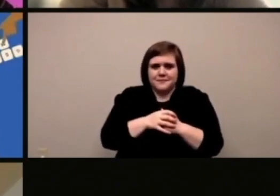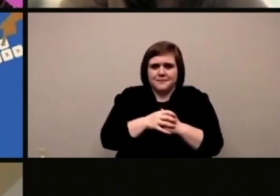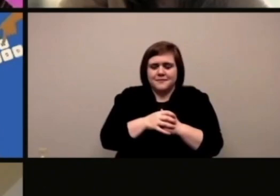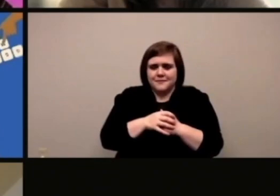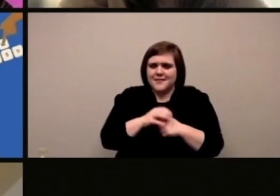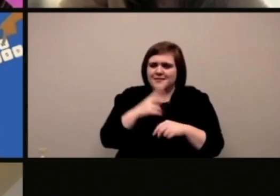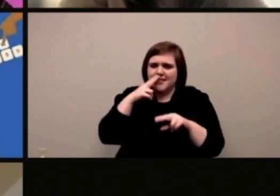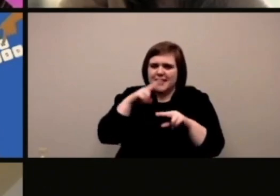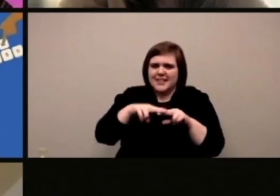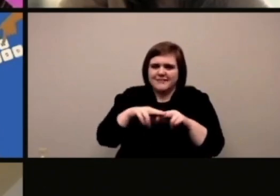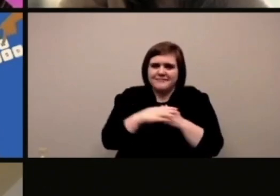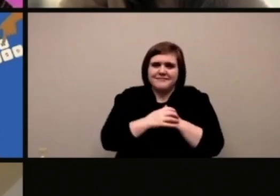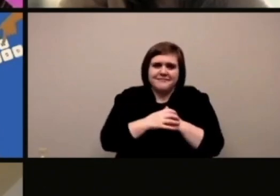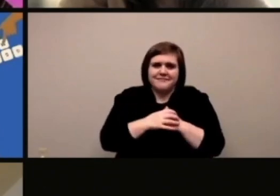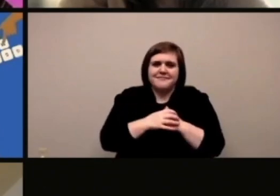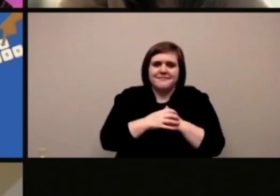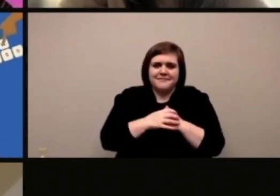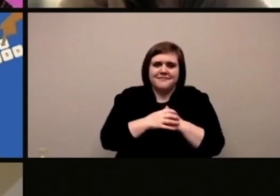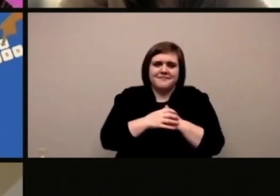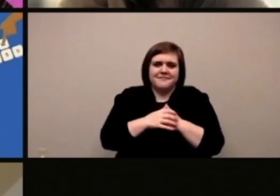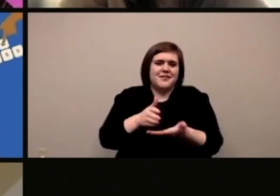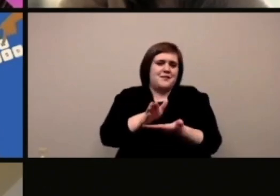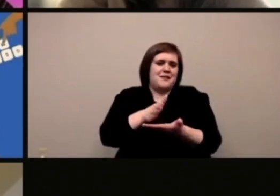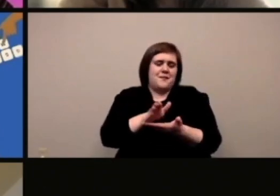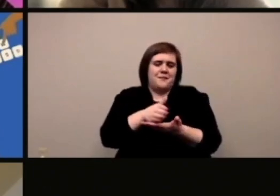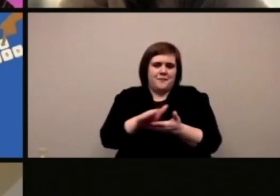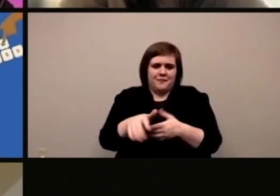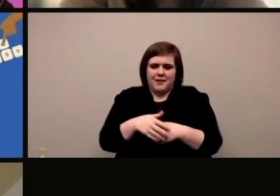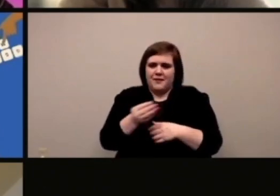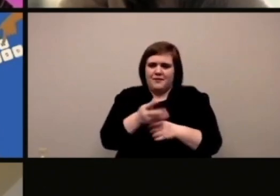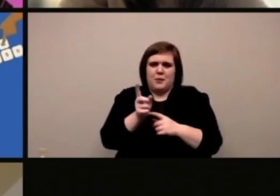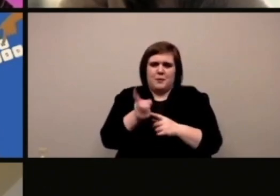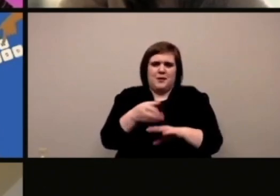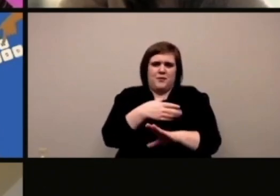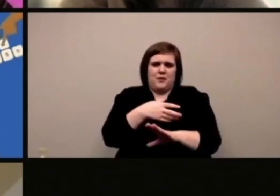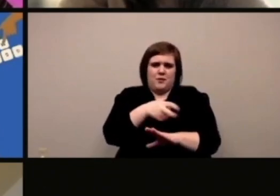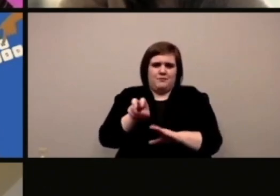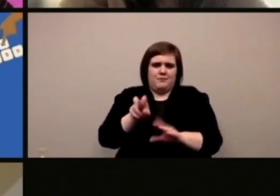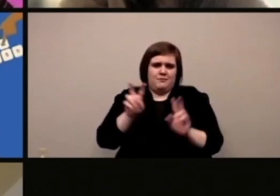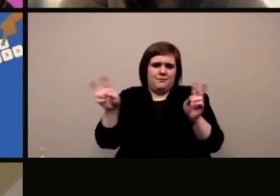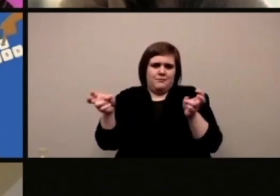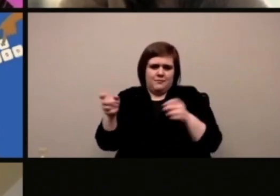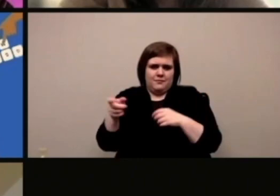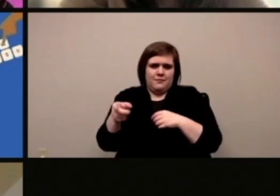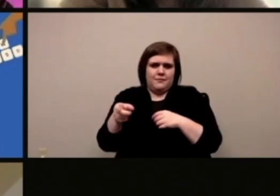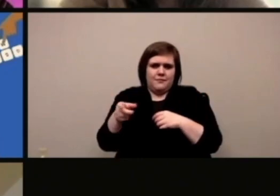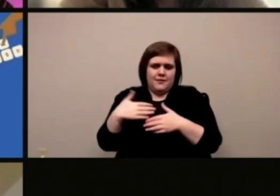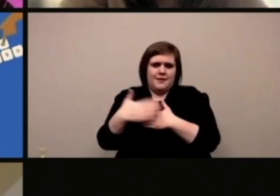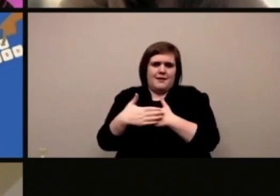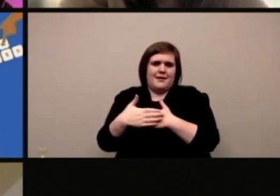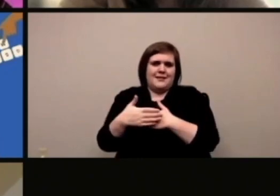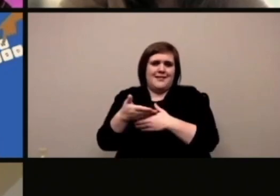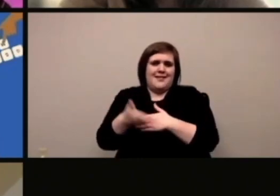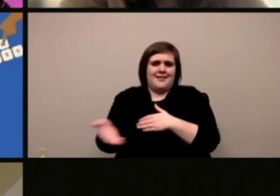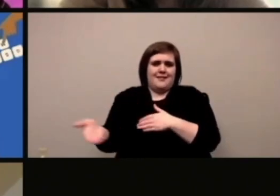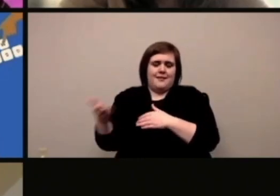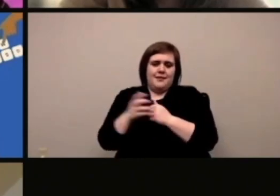Really fun. All right, so we just have a couple minutes before we switch over to the next thing.